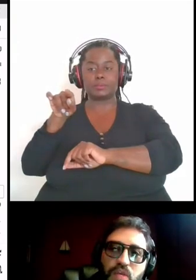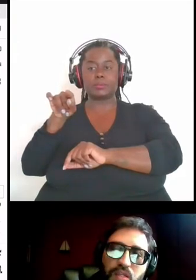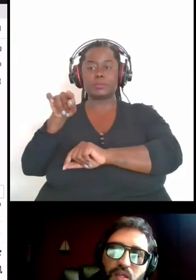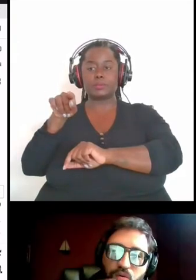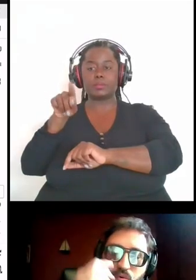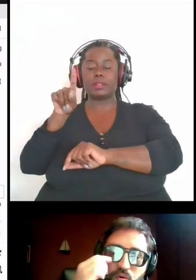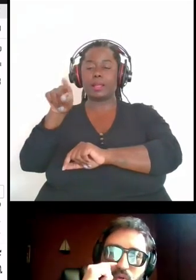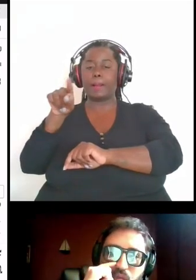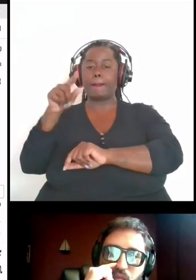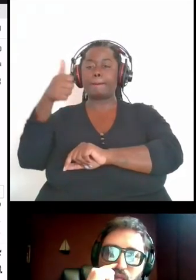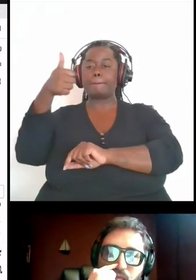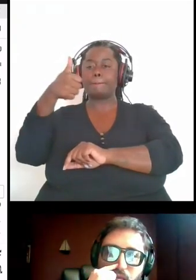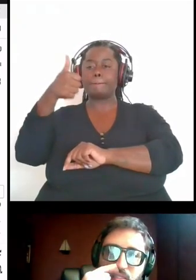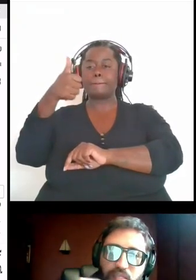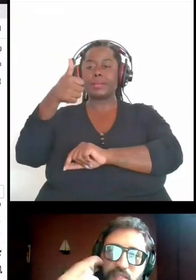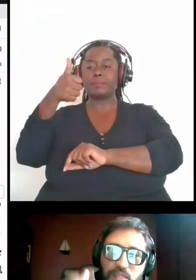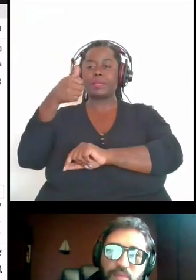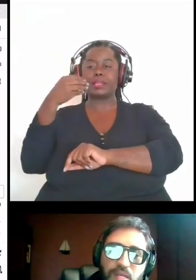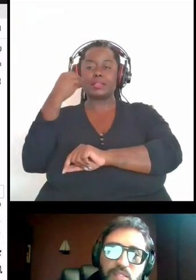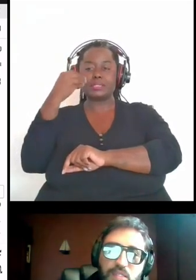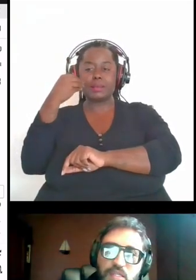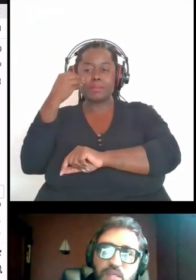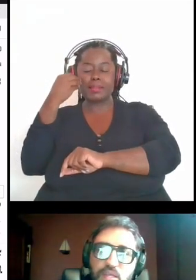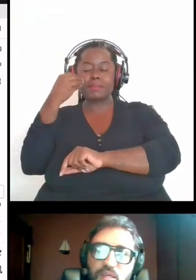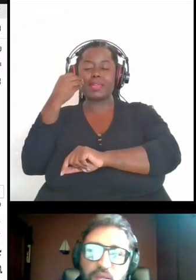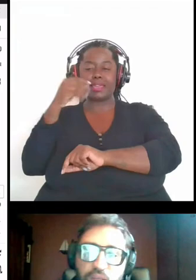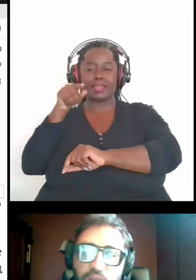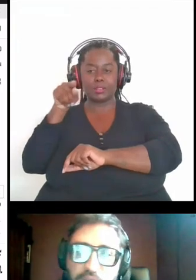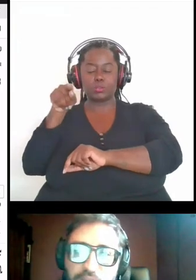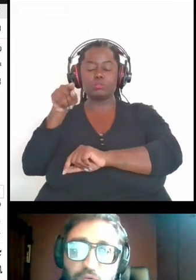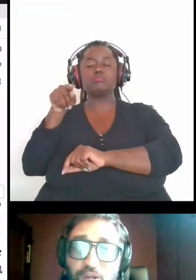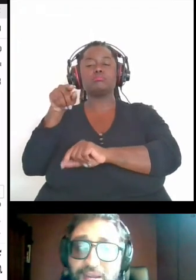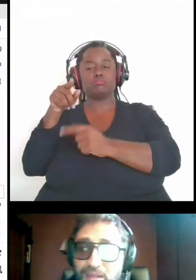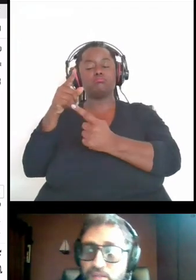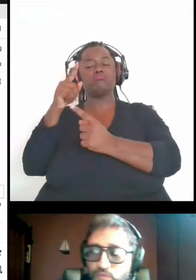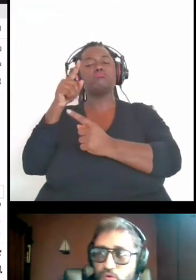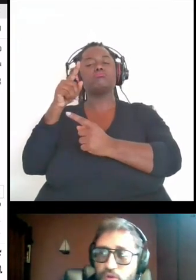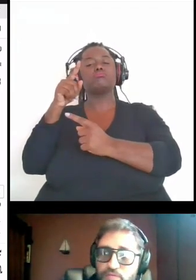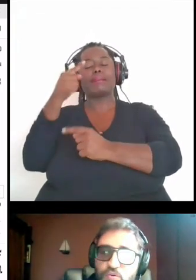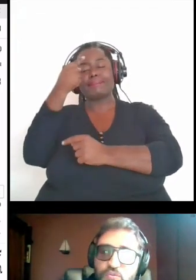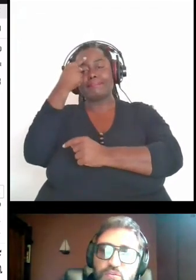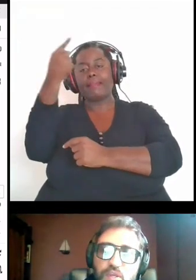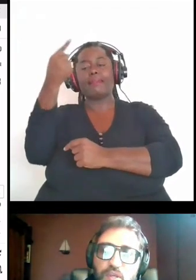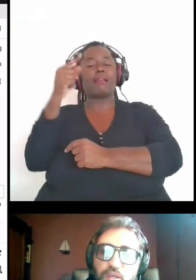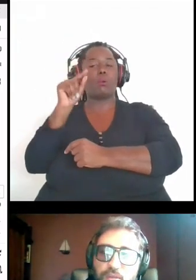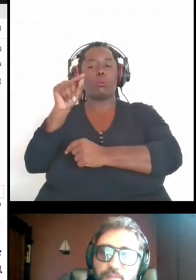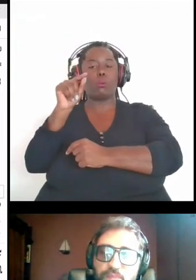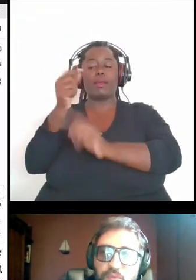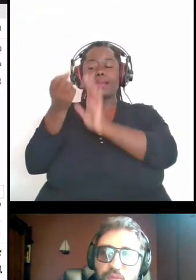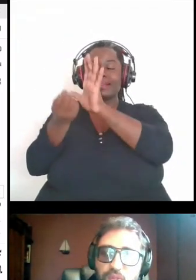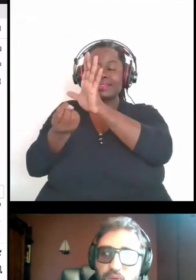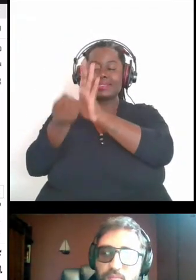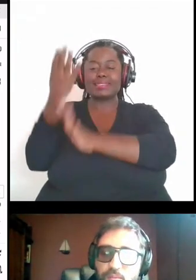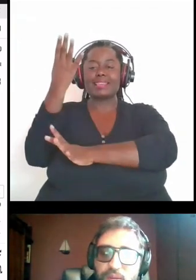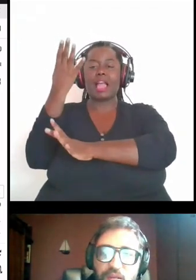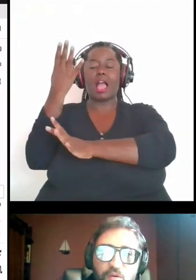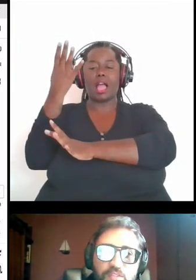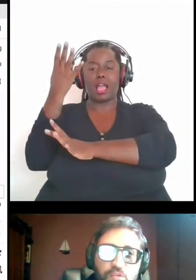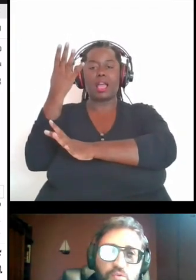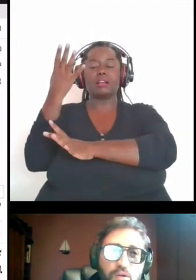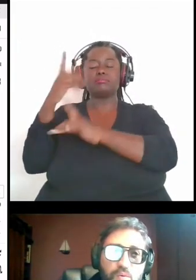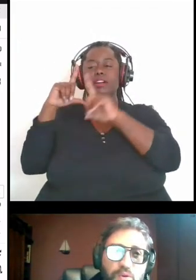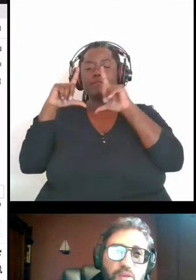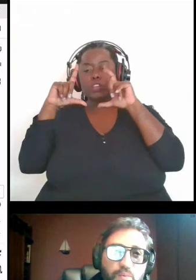So based on the first experiment I conducted with a picture from the book I decided to create an